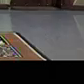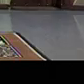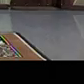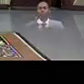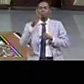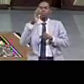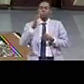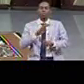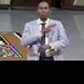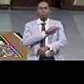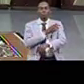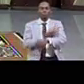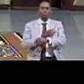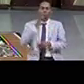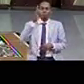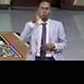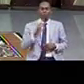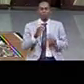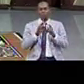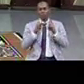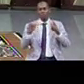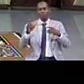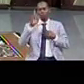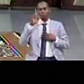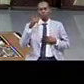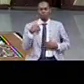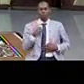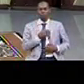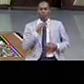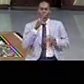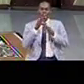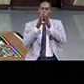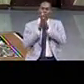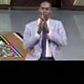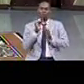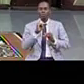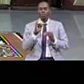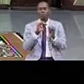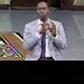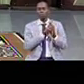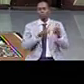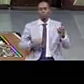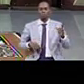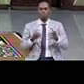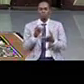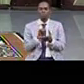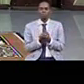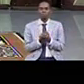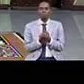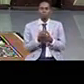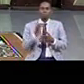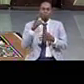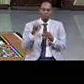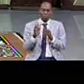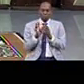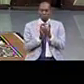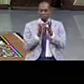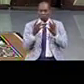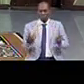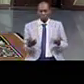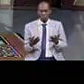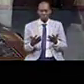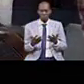glorious one, a majestic one. I will ask you, O Lord, that tonight you open the pages of the scriptures to every heart